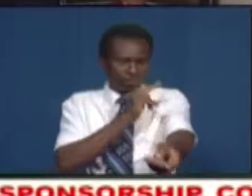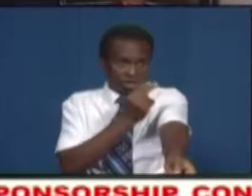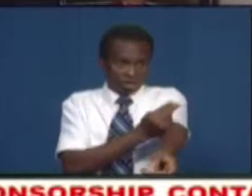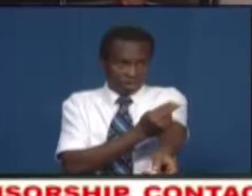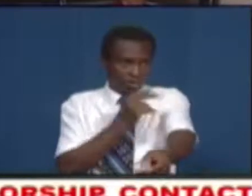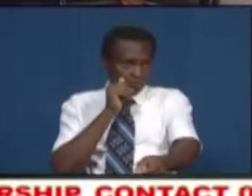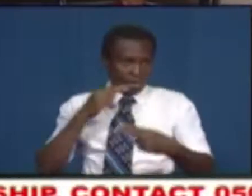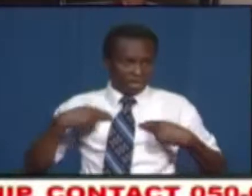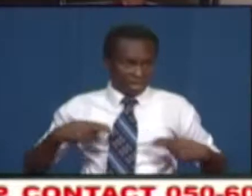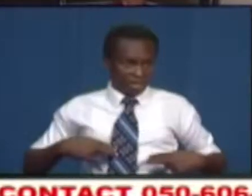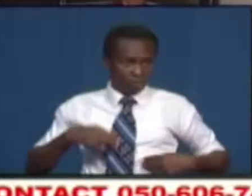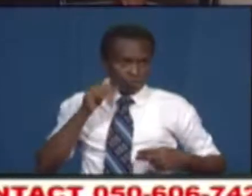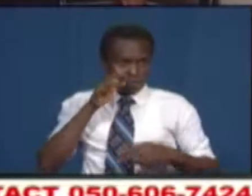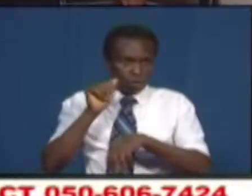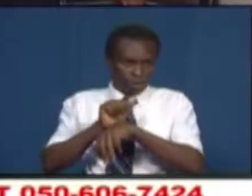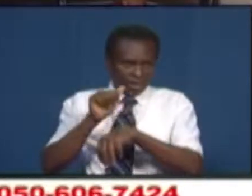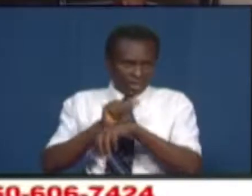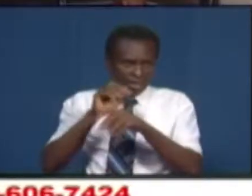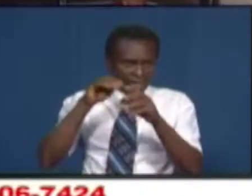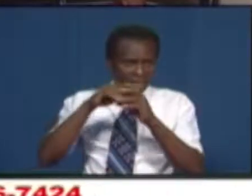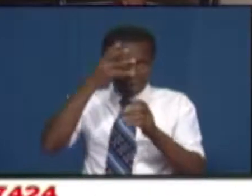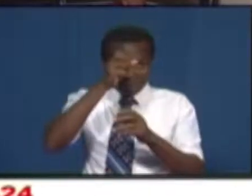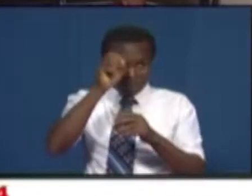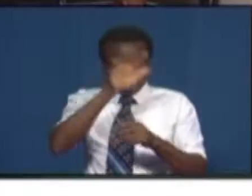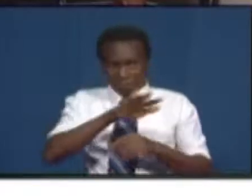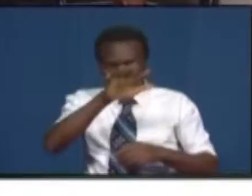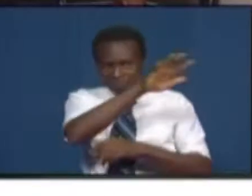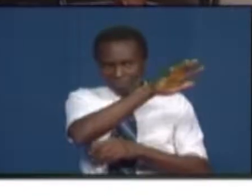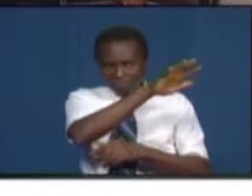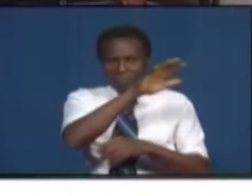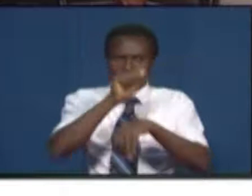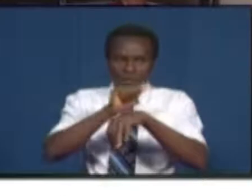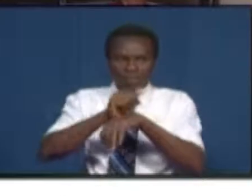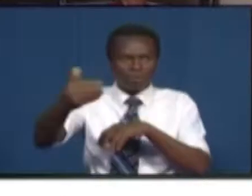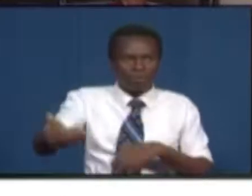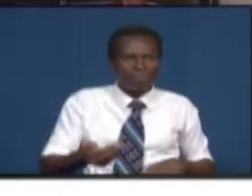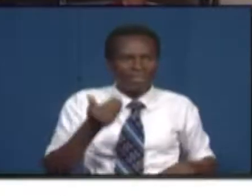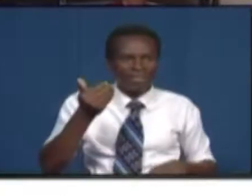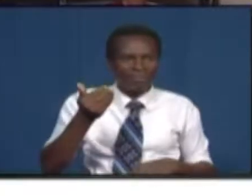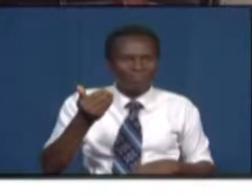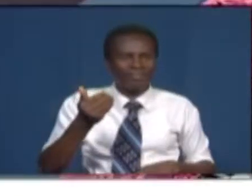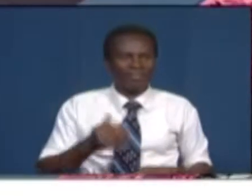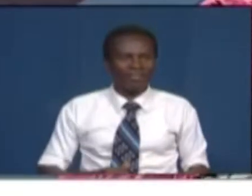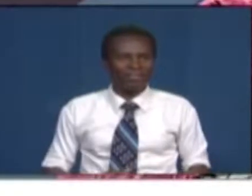promotion specialist at the Gan West Municipal Health Directorate. You're welcome, Tammy.